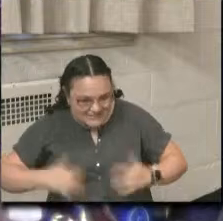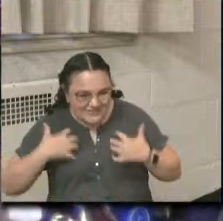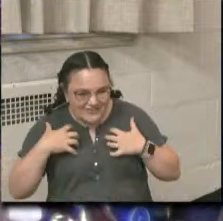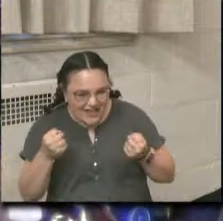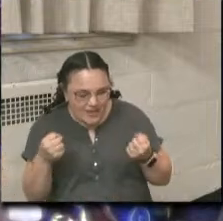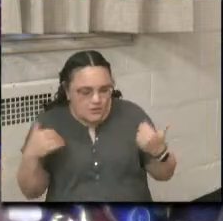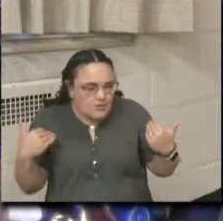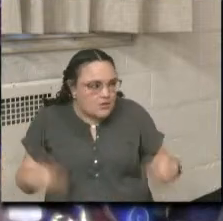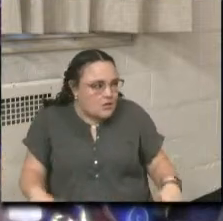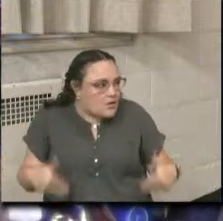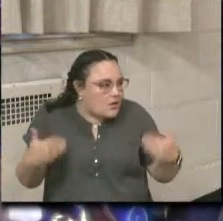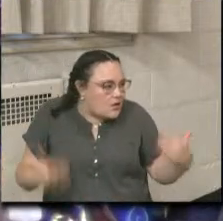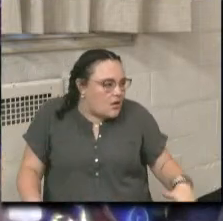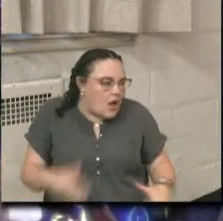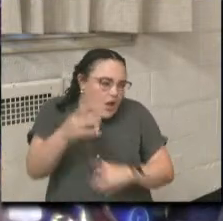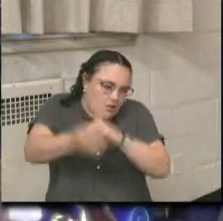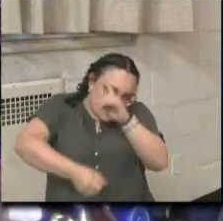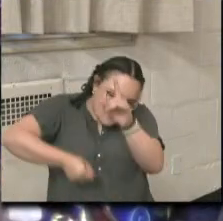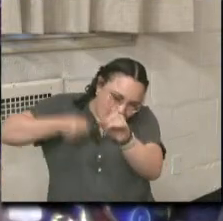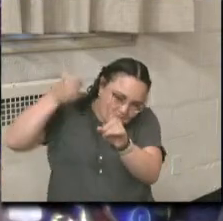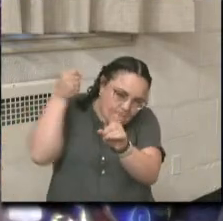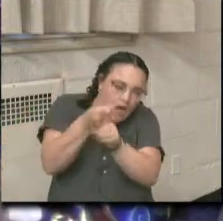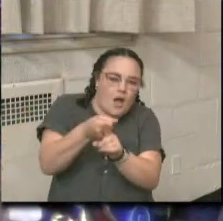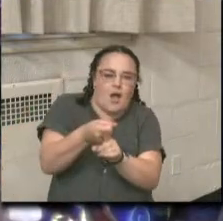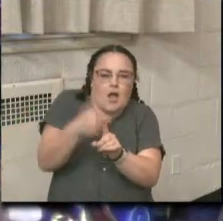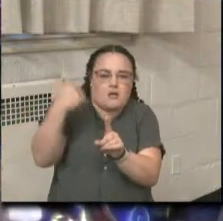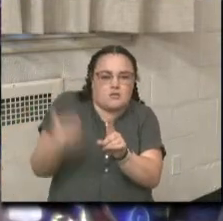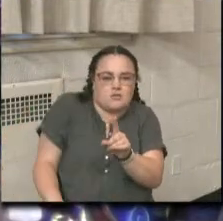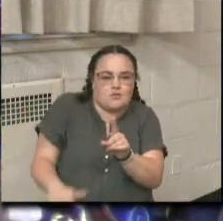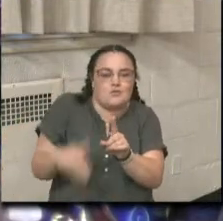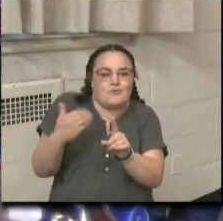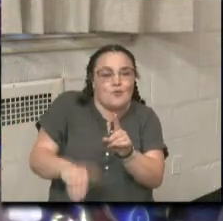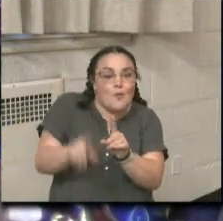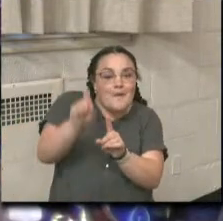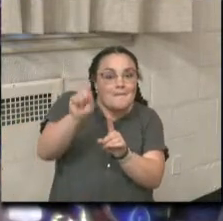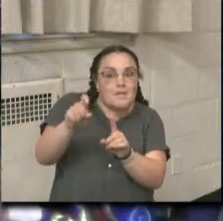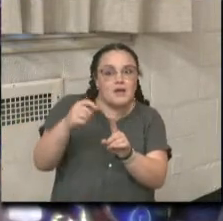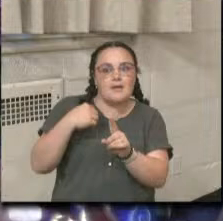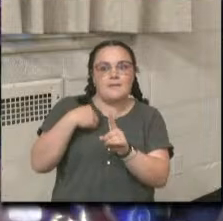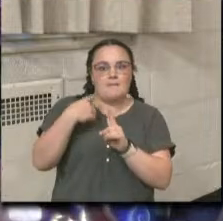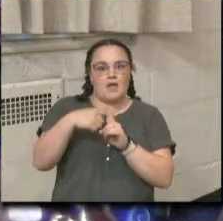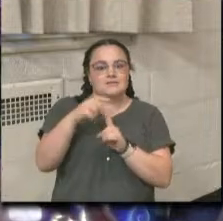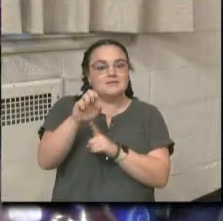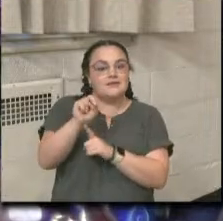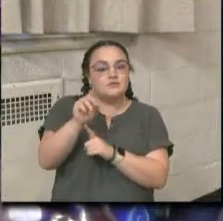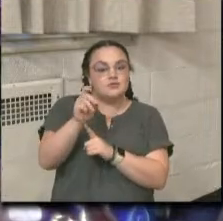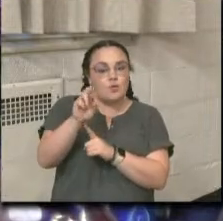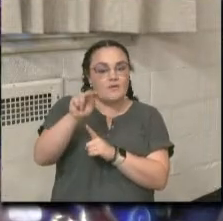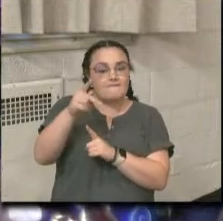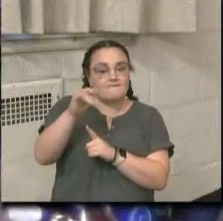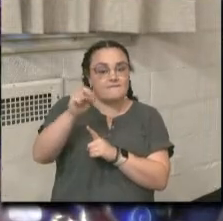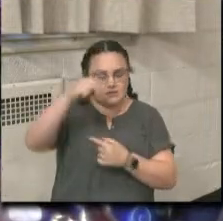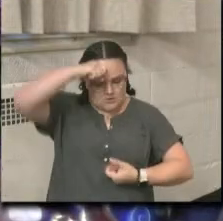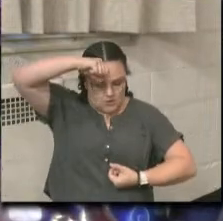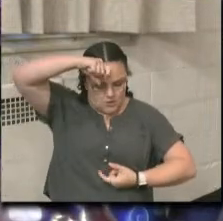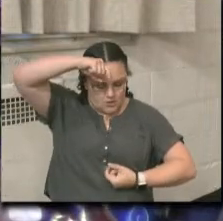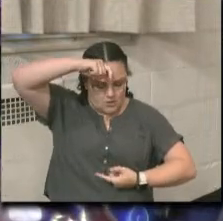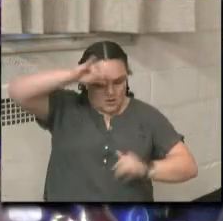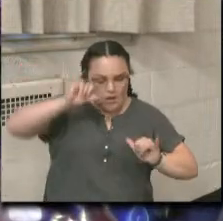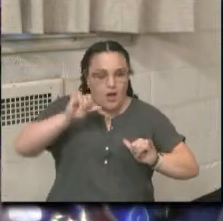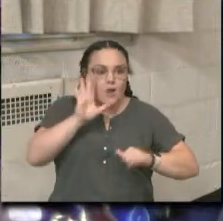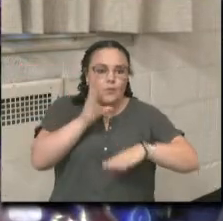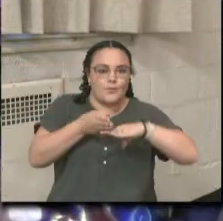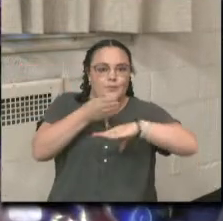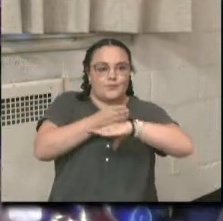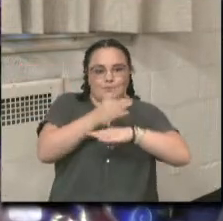are huge components in producing positive endorphins in our bodies to assist everyone's mental